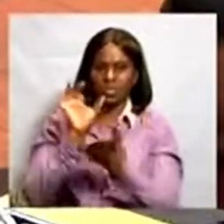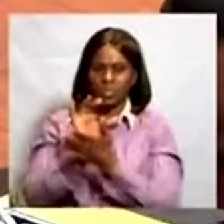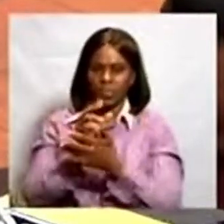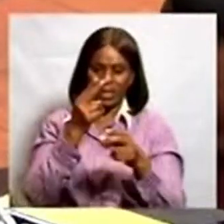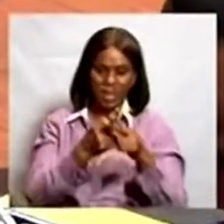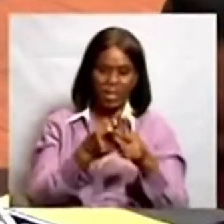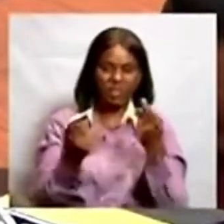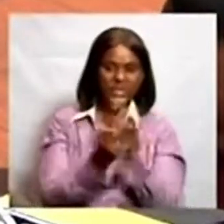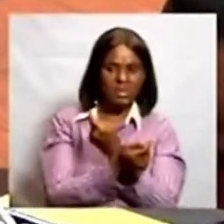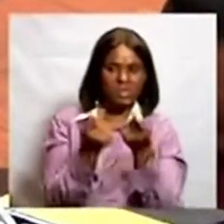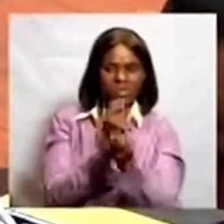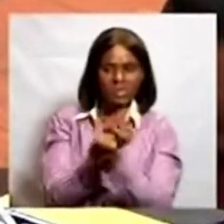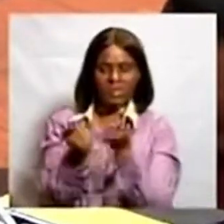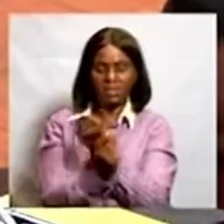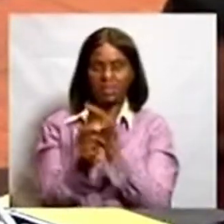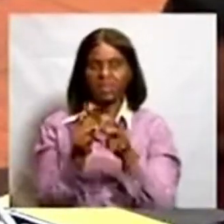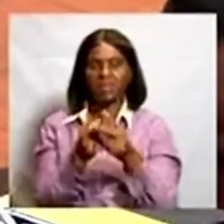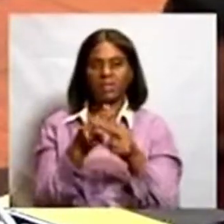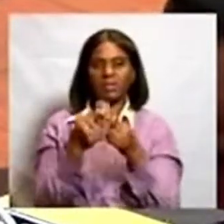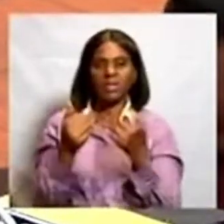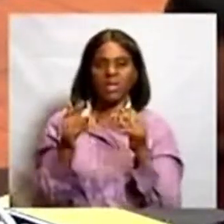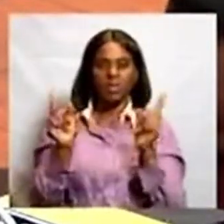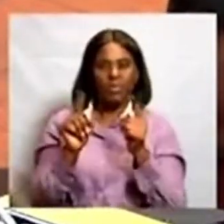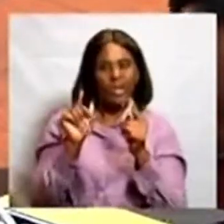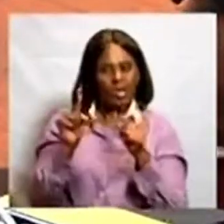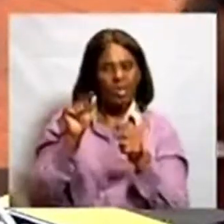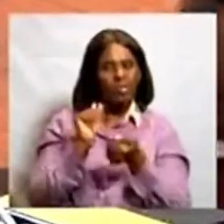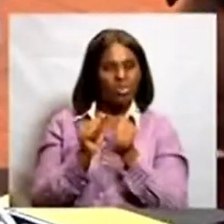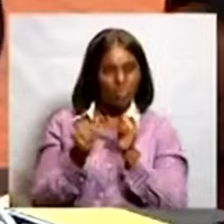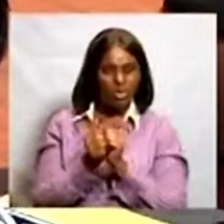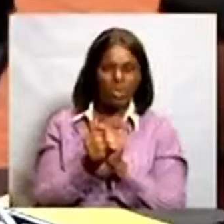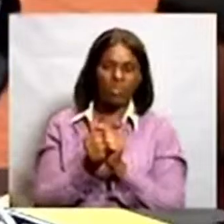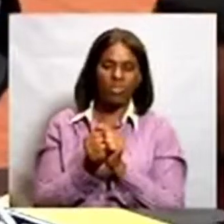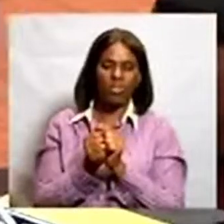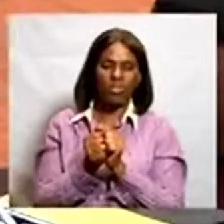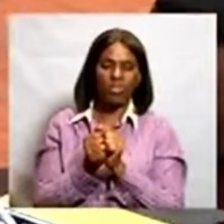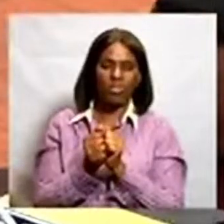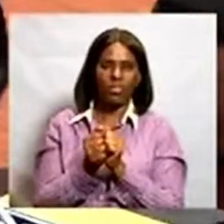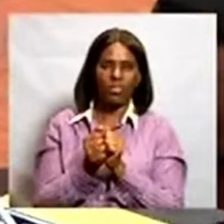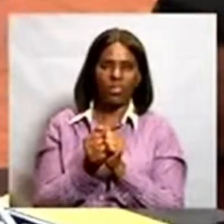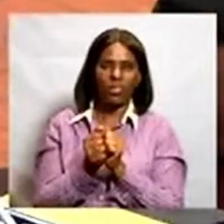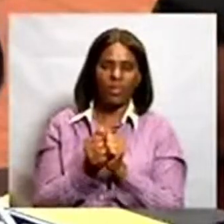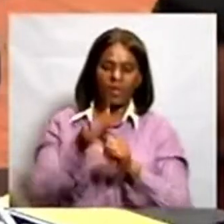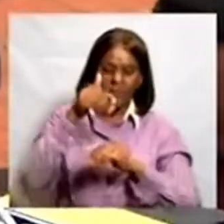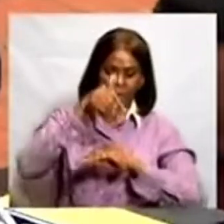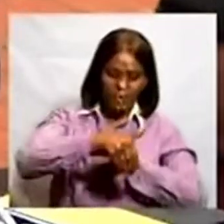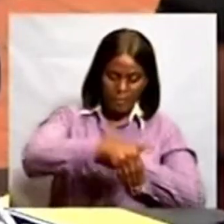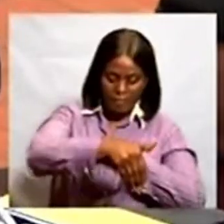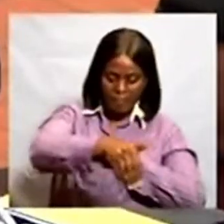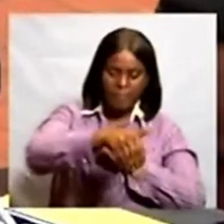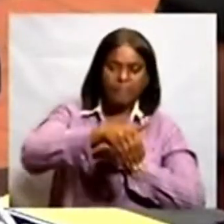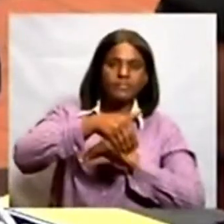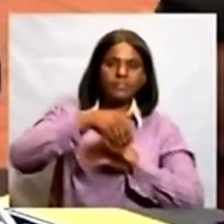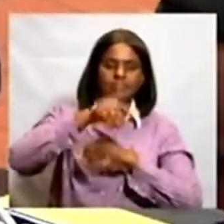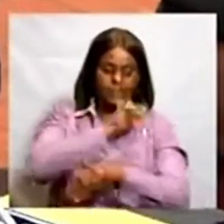names. Now, where the problem is the registering authority.